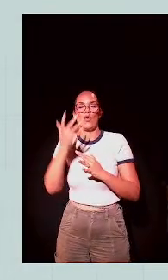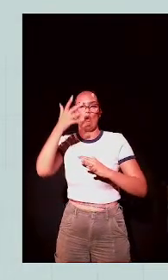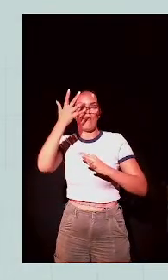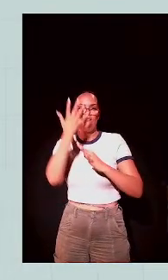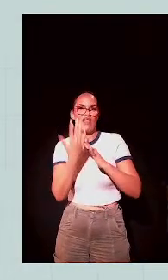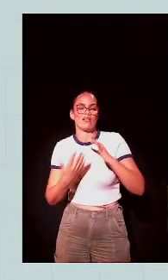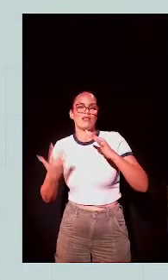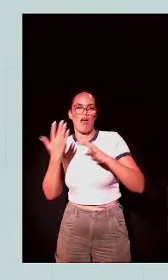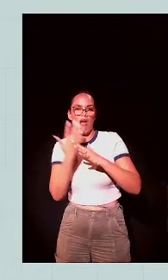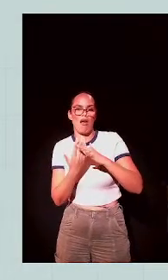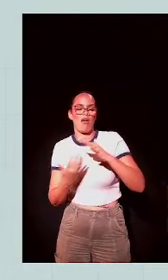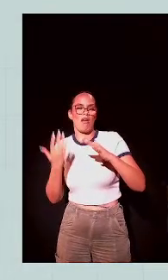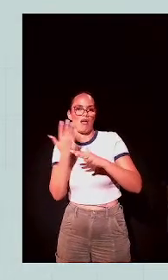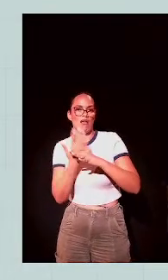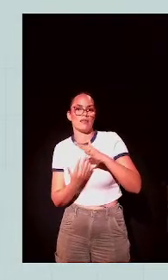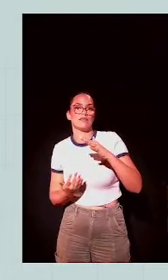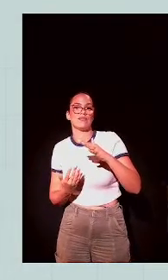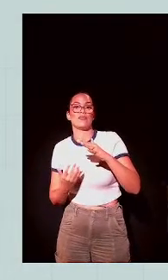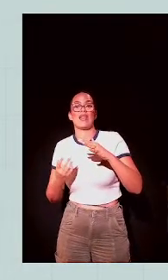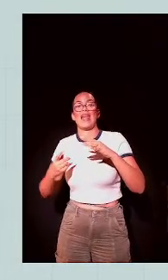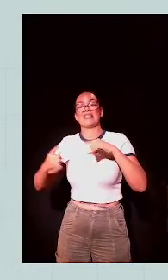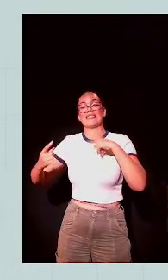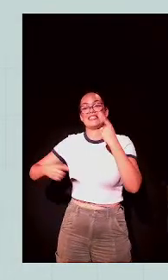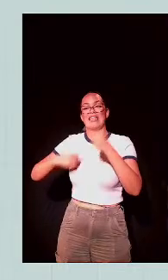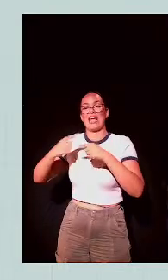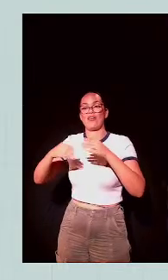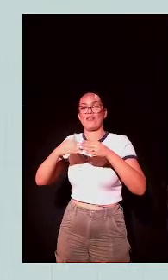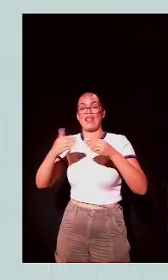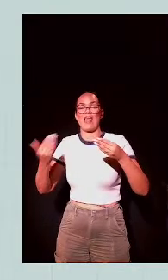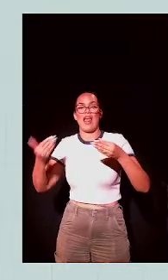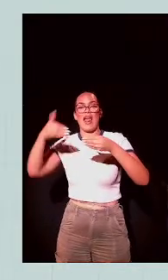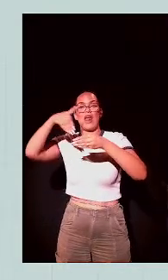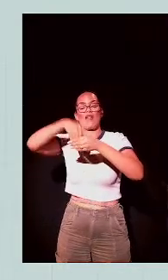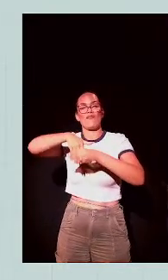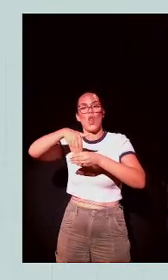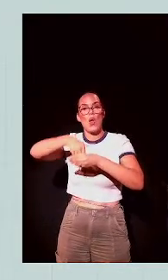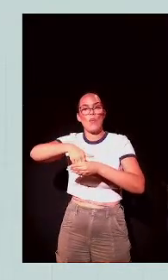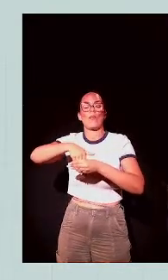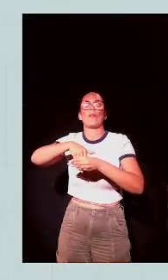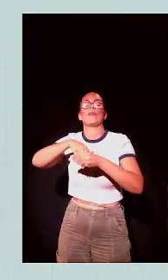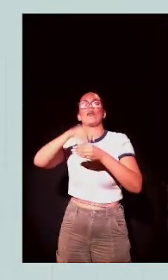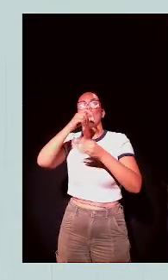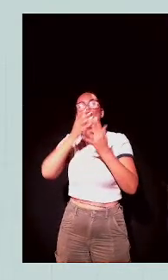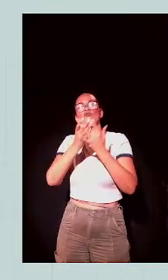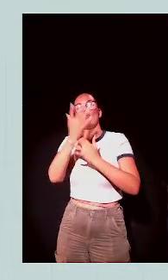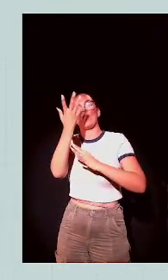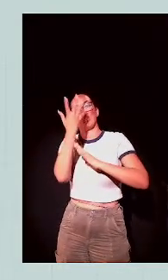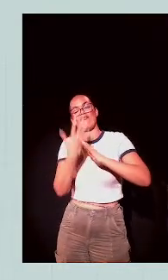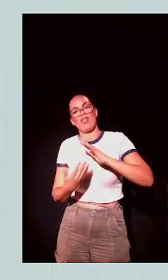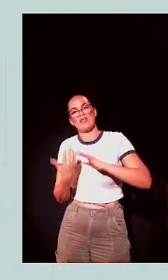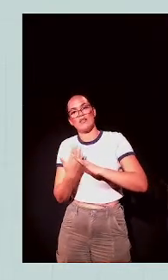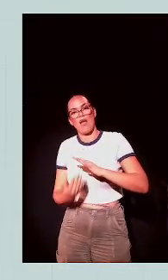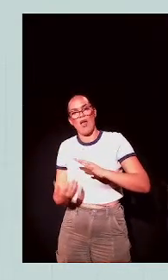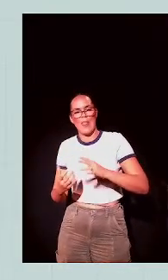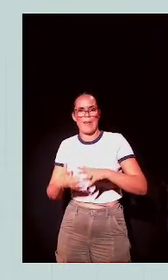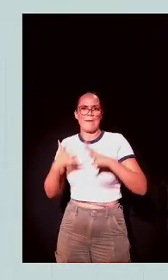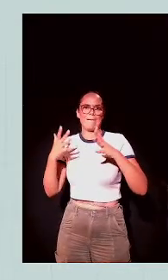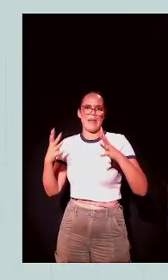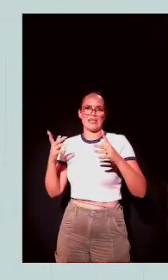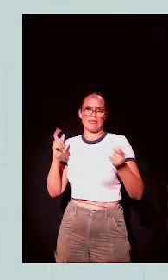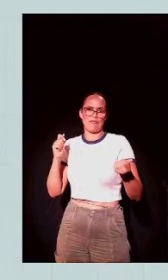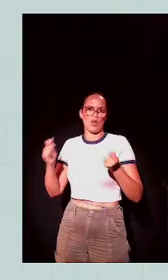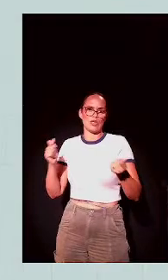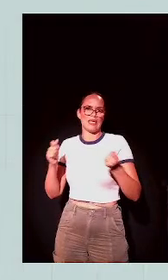and also a cycling envelope into the second audio input of the filter, and then maths modulating the